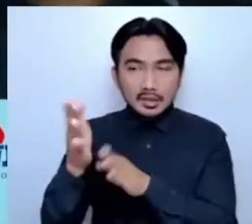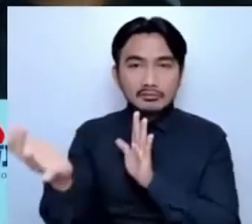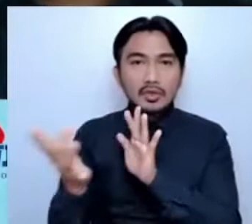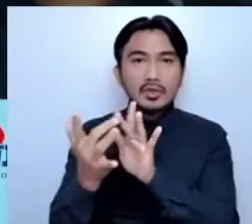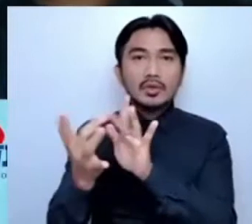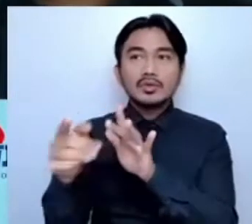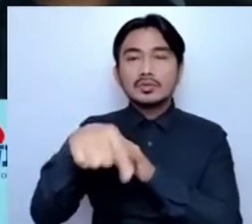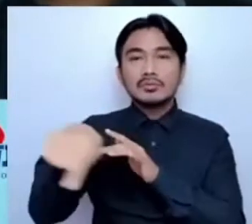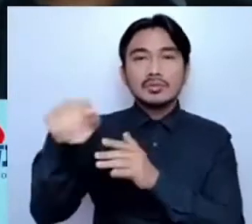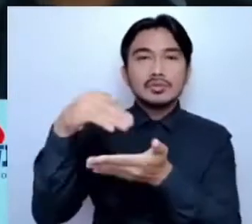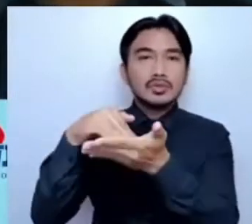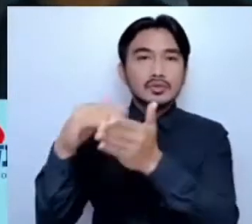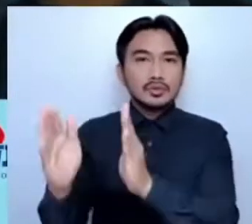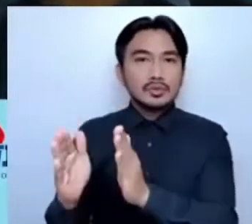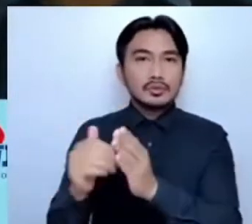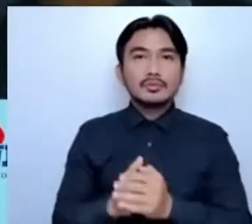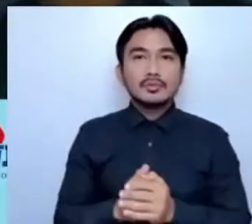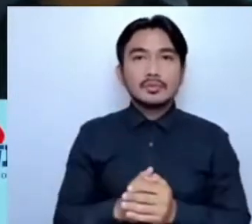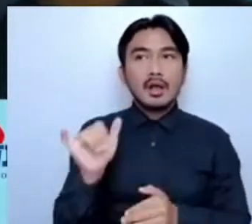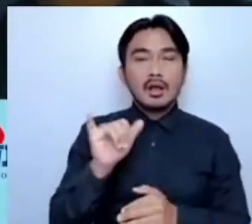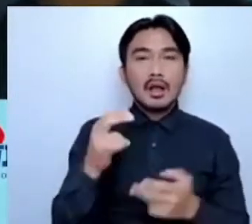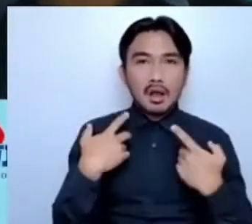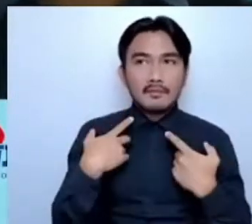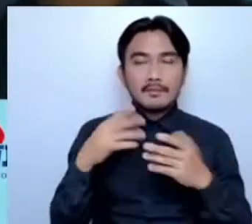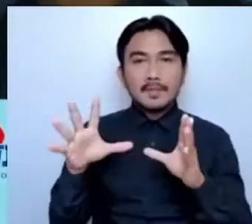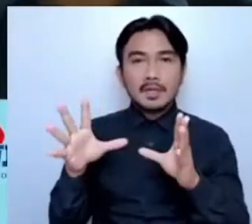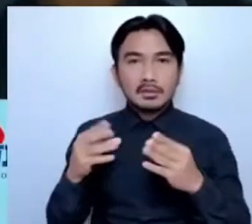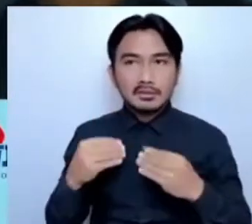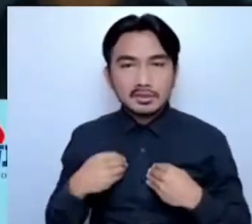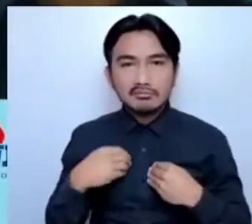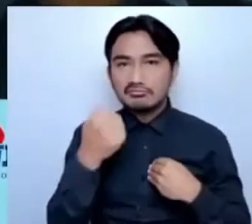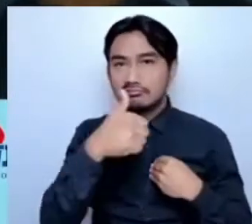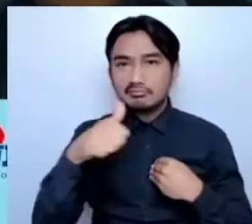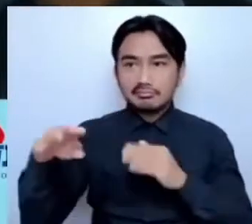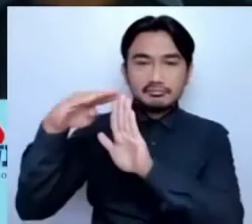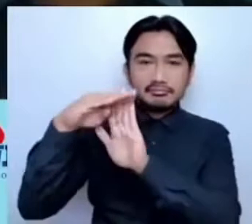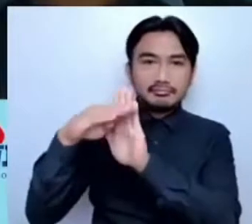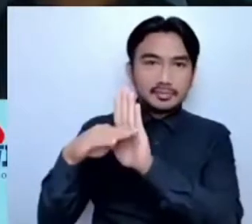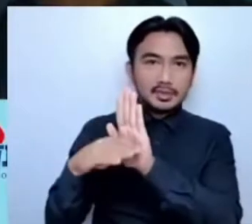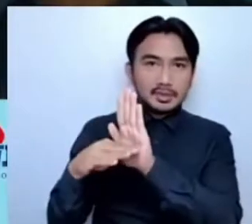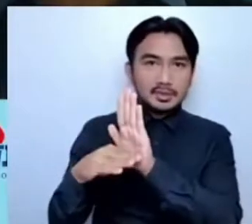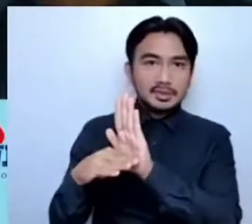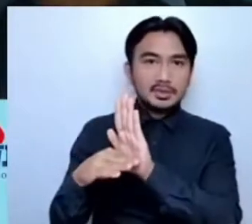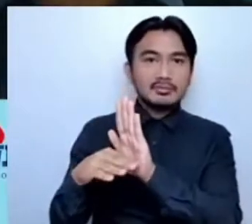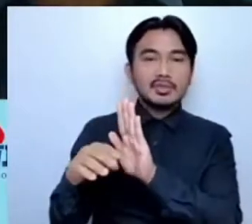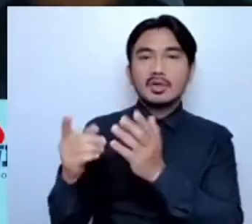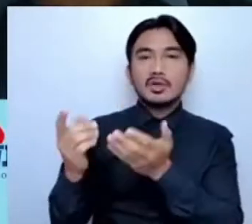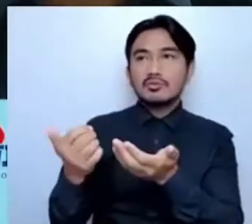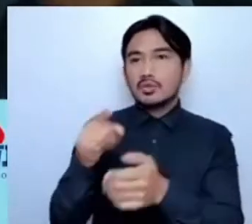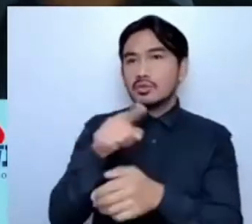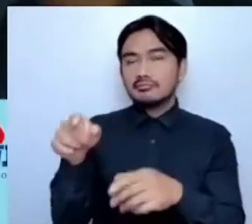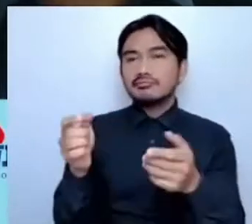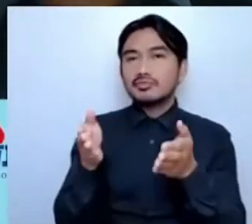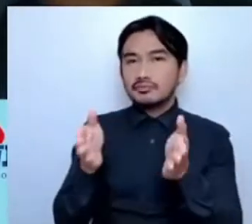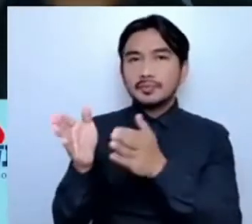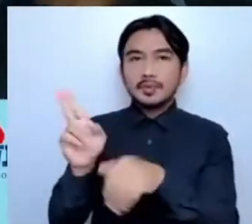learners. They also adopt any of the following learning delivery modalities, which we will talk about at